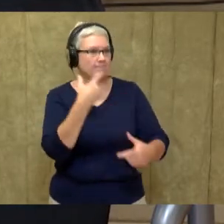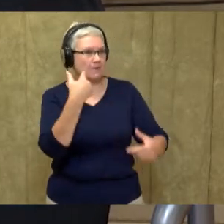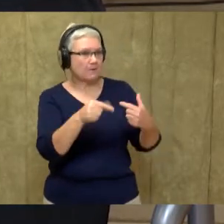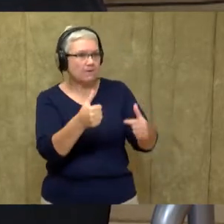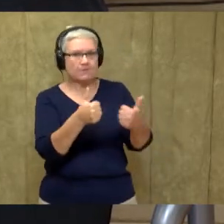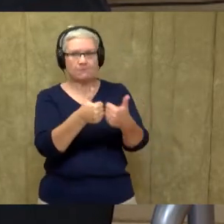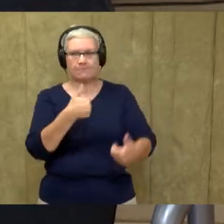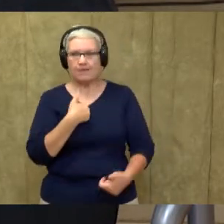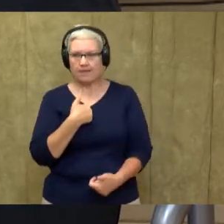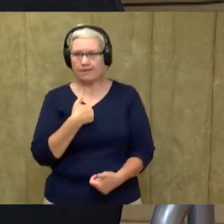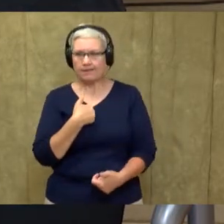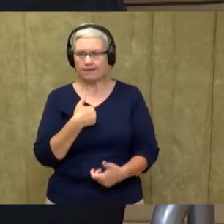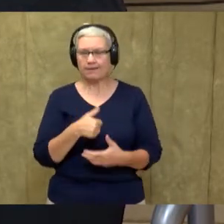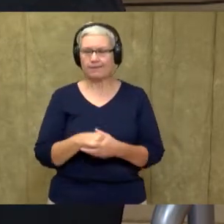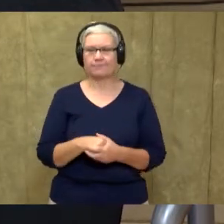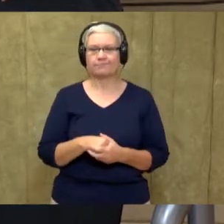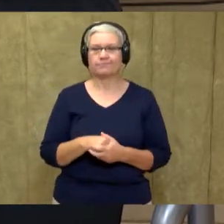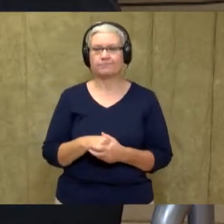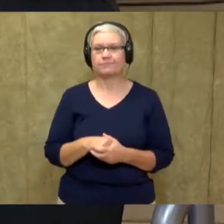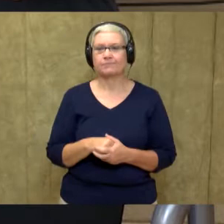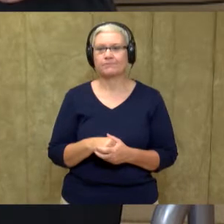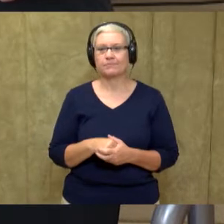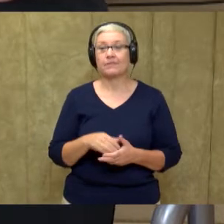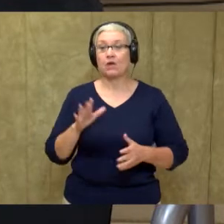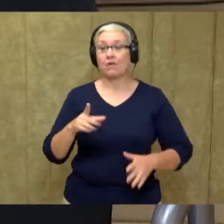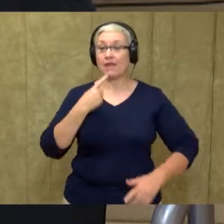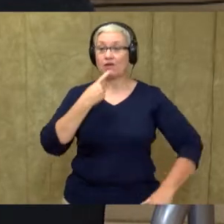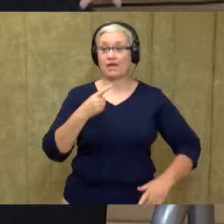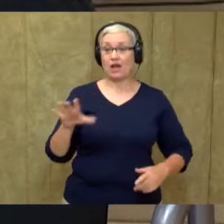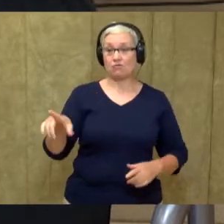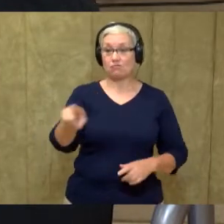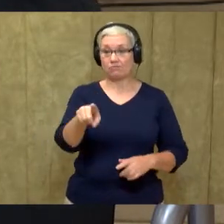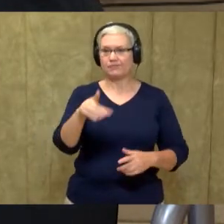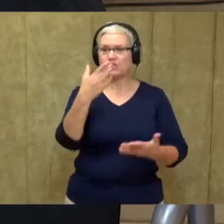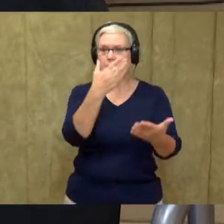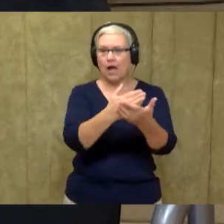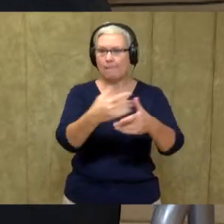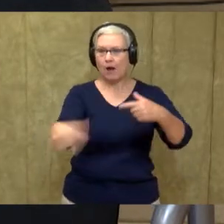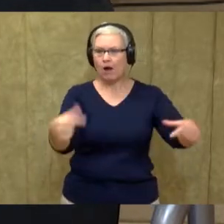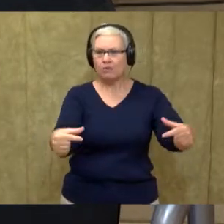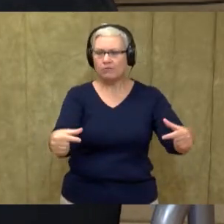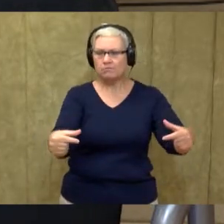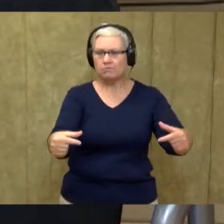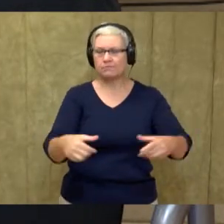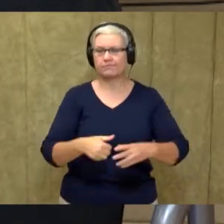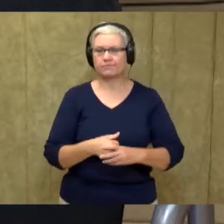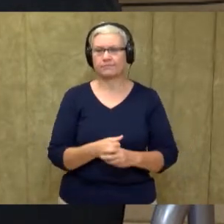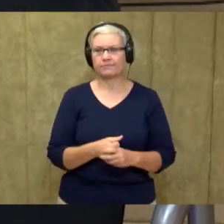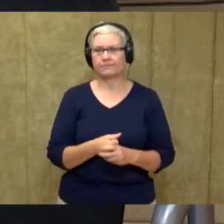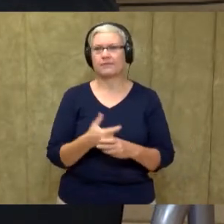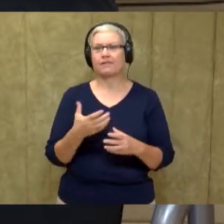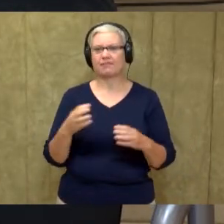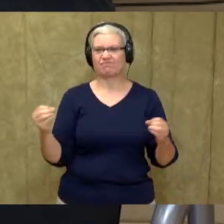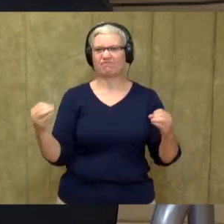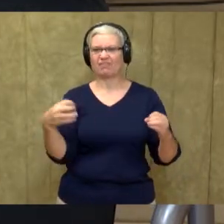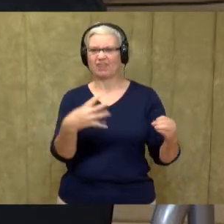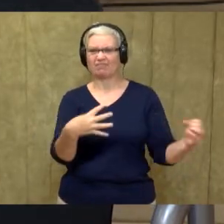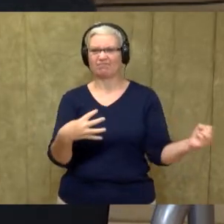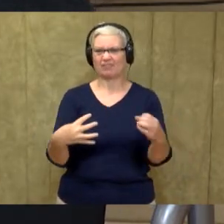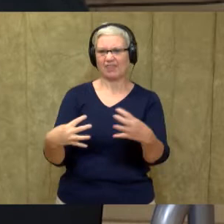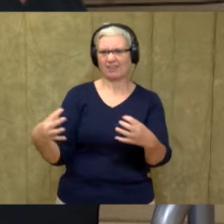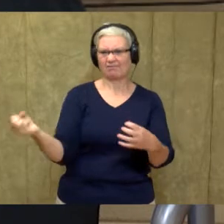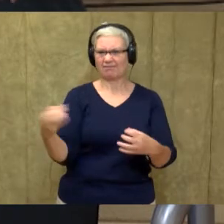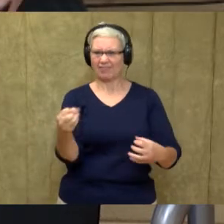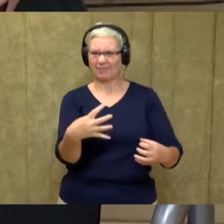me. Or even they'll tell you and your siblings, stop arguing. Okay, and usually that's fussing, right?